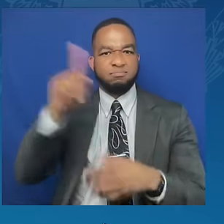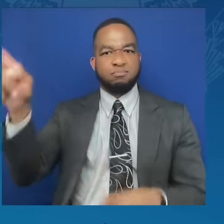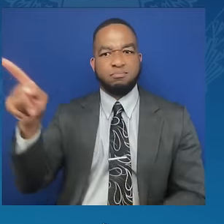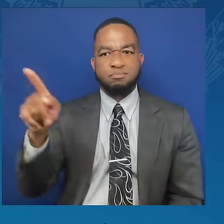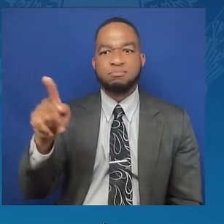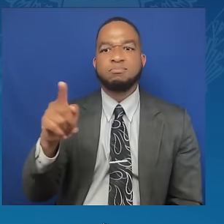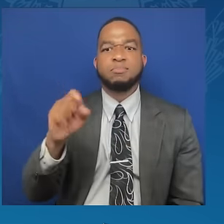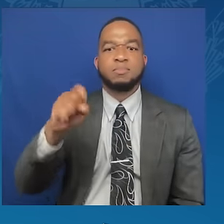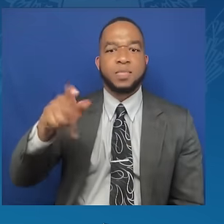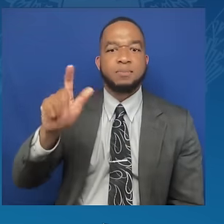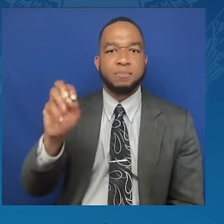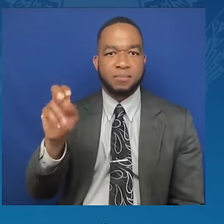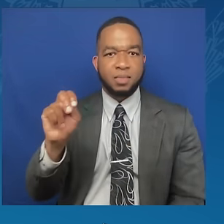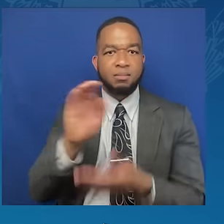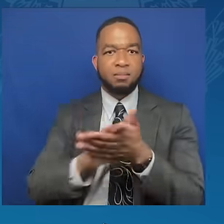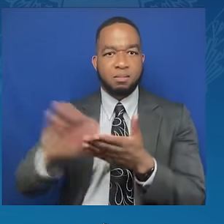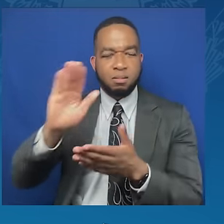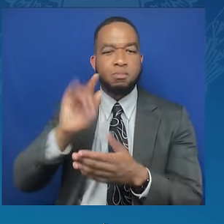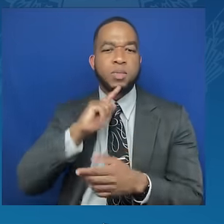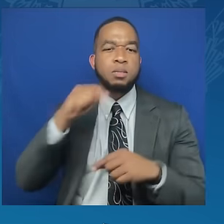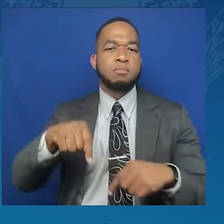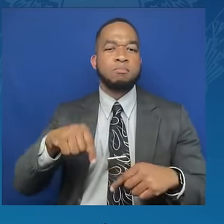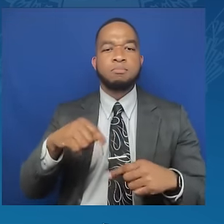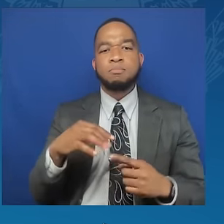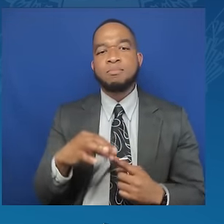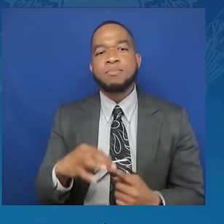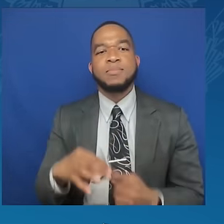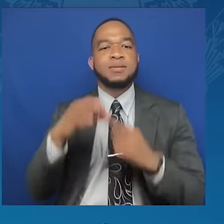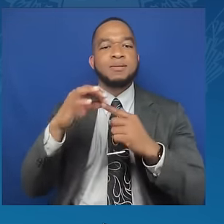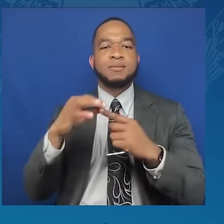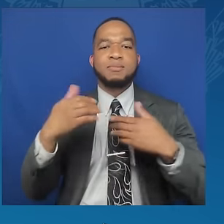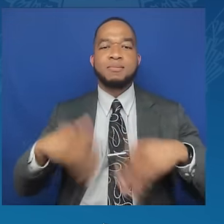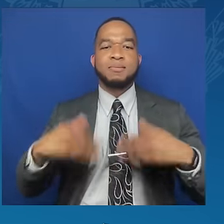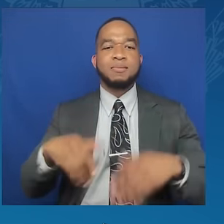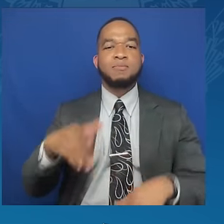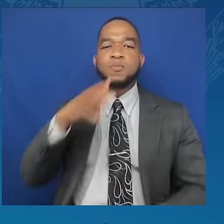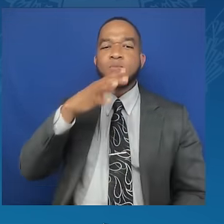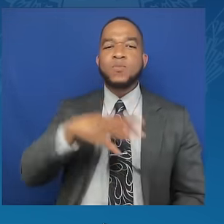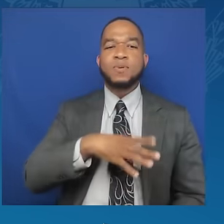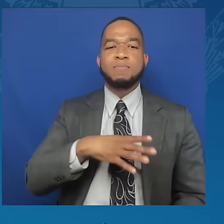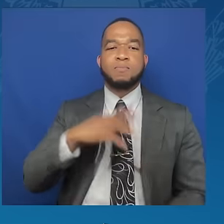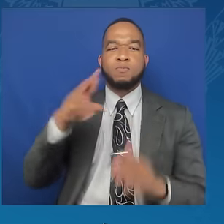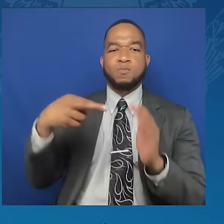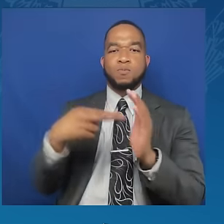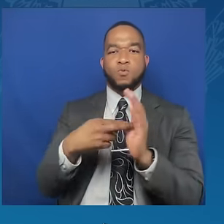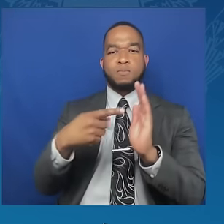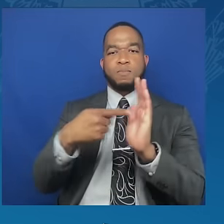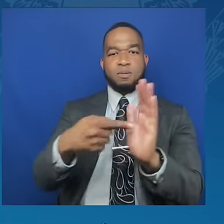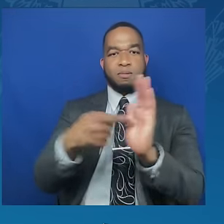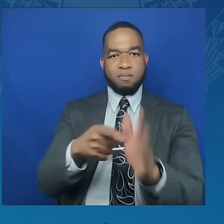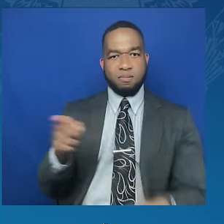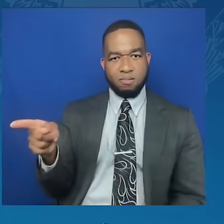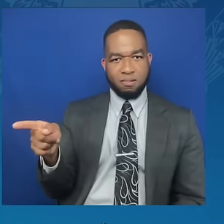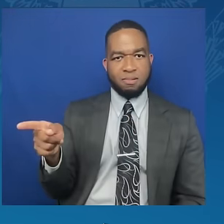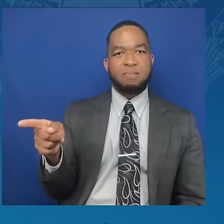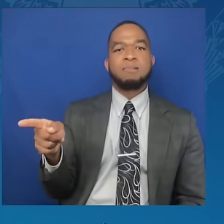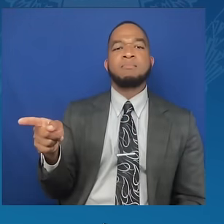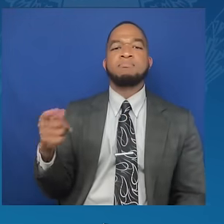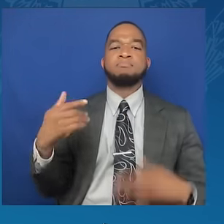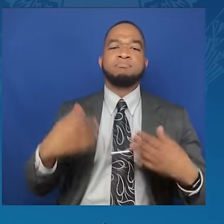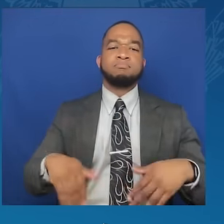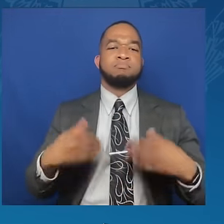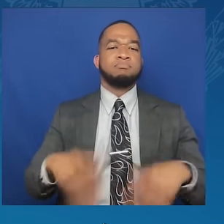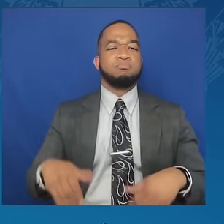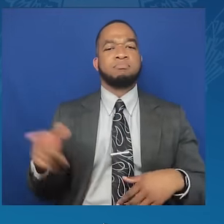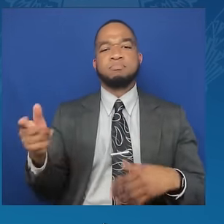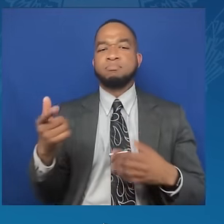woman is someone who serves as an extraordinary role model. Many young girls such as myself have come to adore.